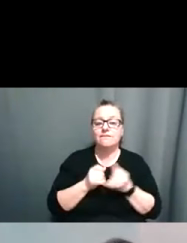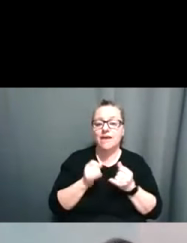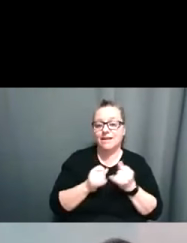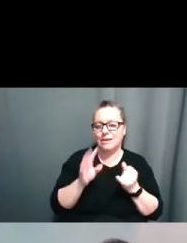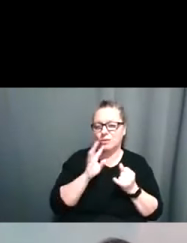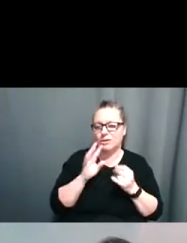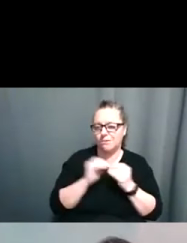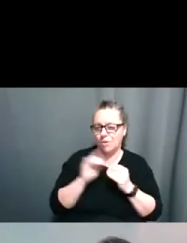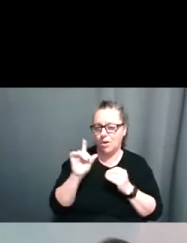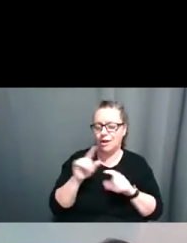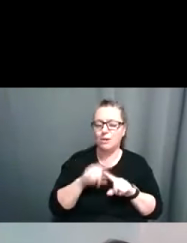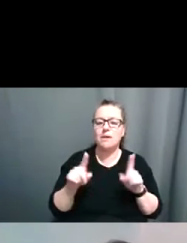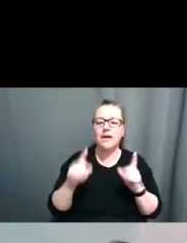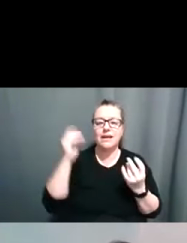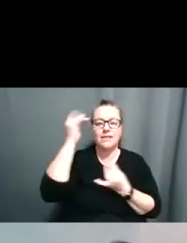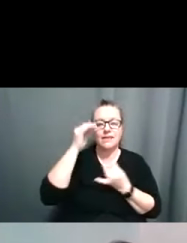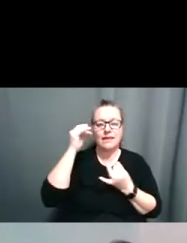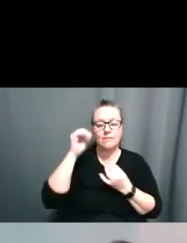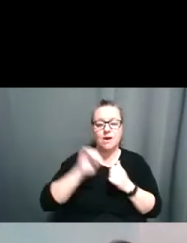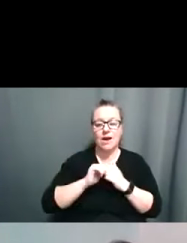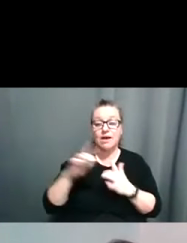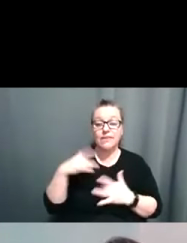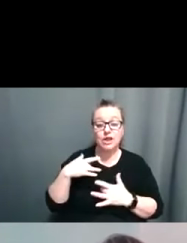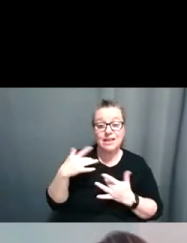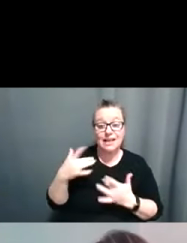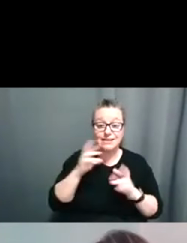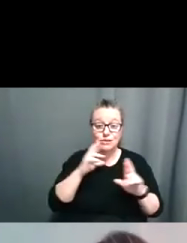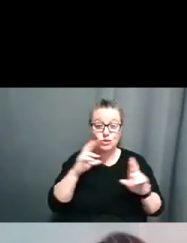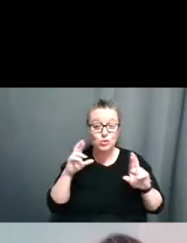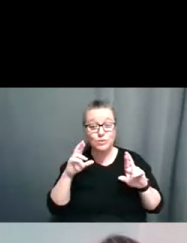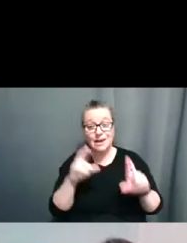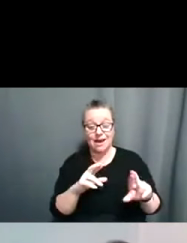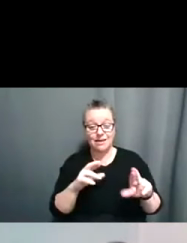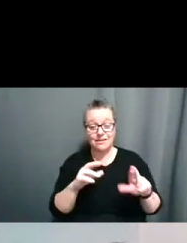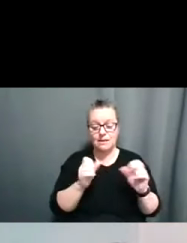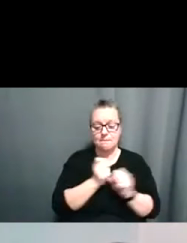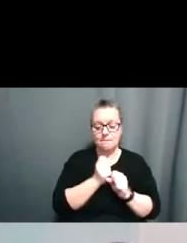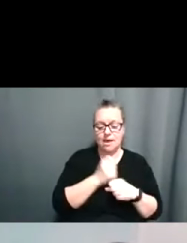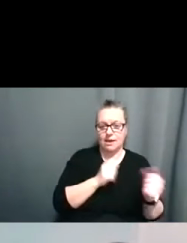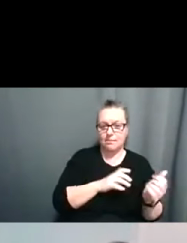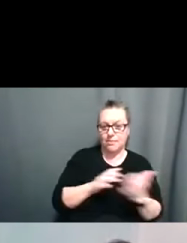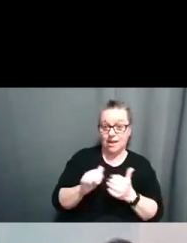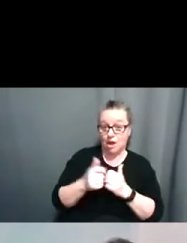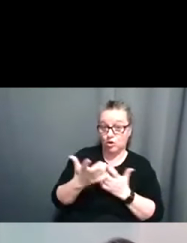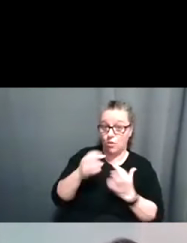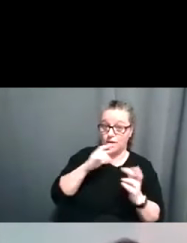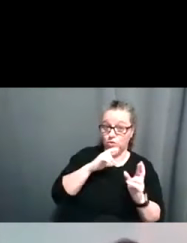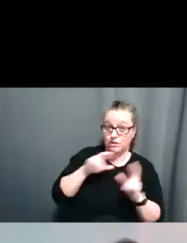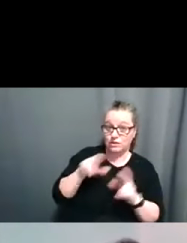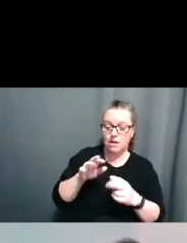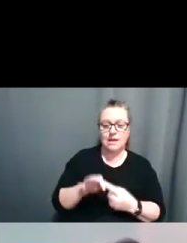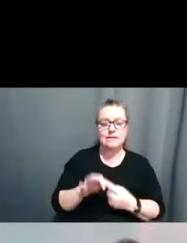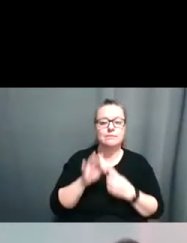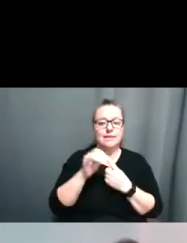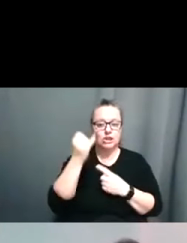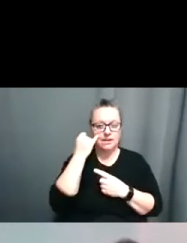bit, but think about how they're likely to react and make a plan for how you want to respond, especially if you've got